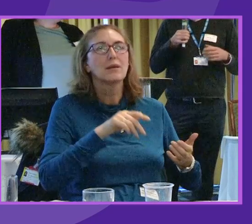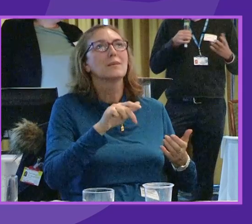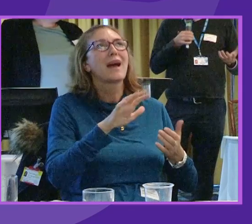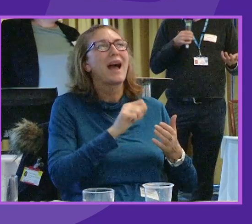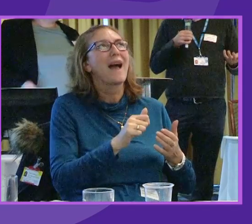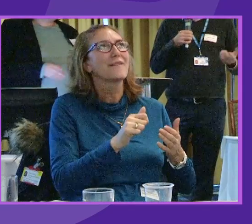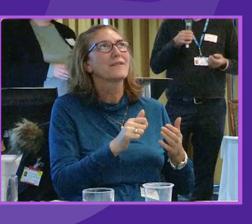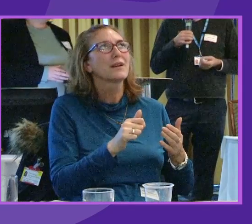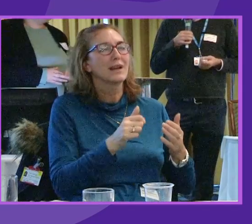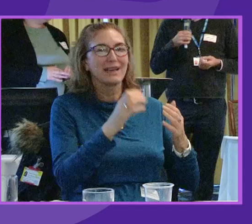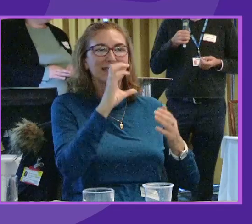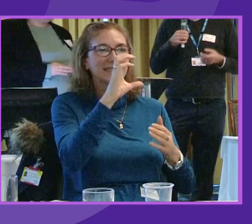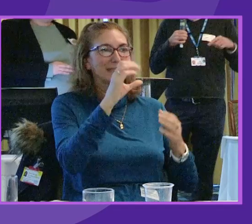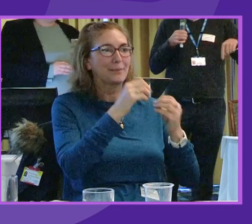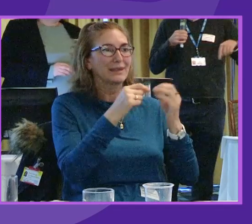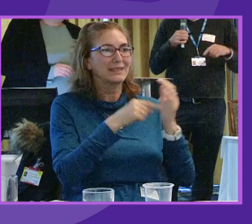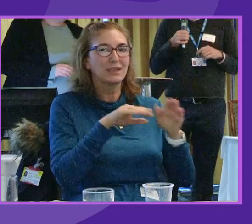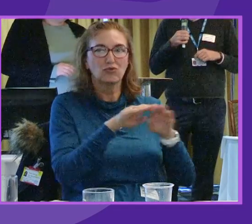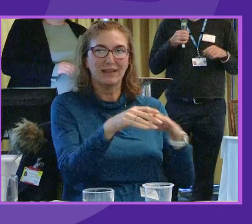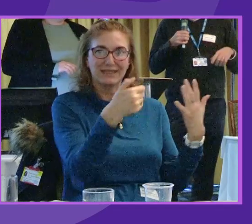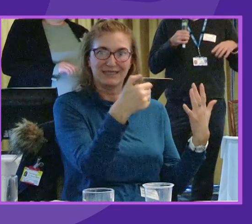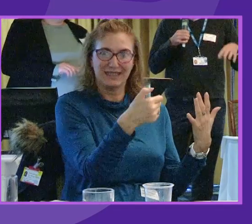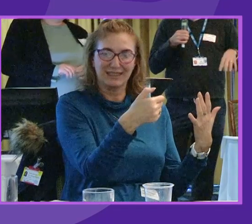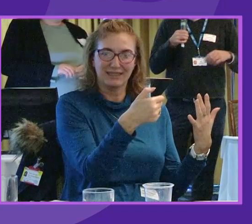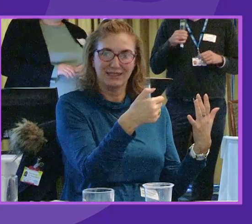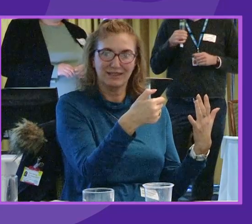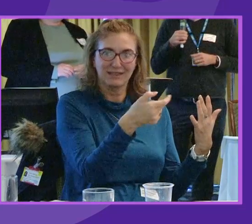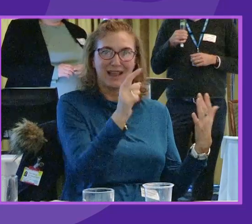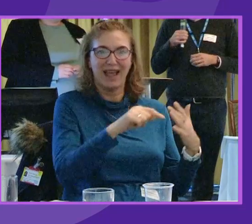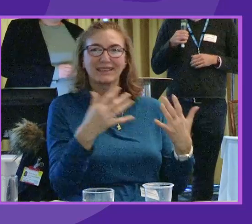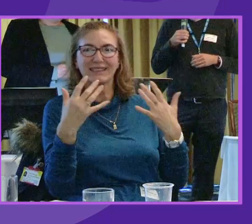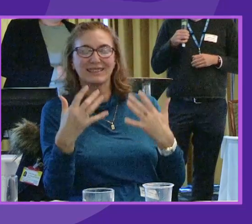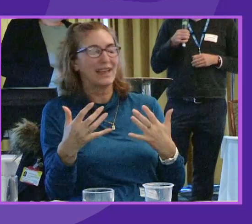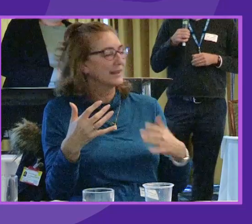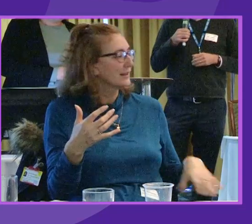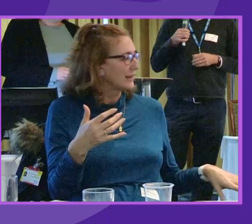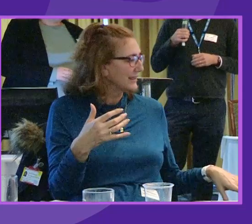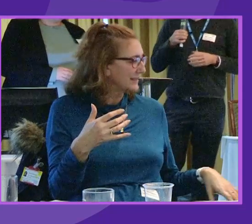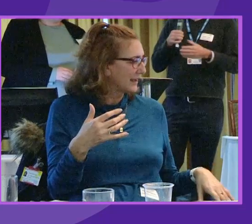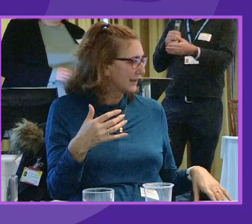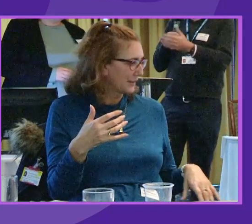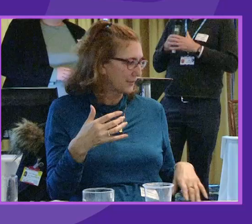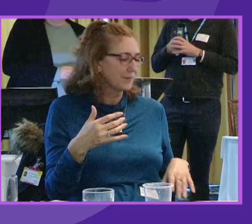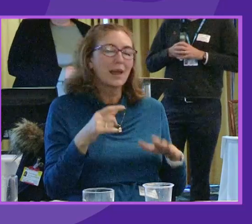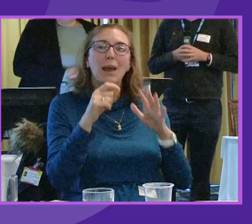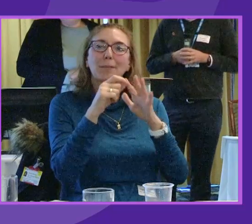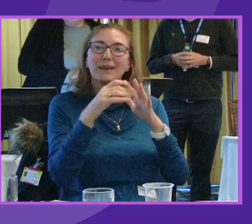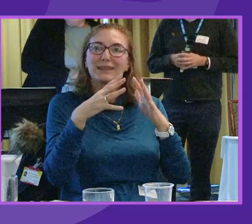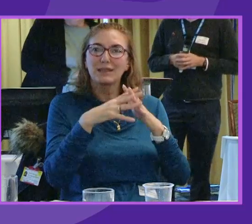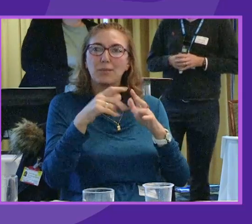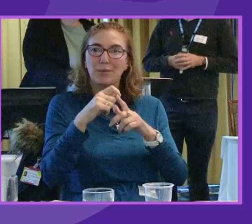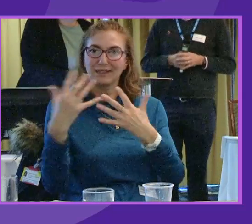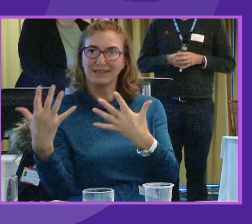So with the 6 CBT trainees and 10 PWP trainees, the CBT interviews are actually happening